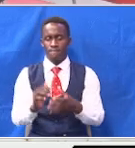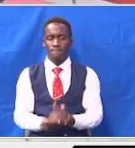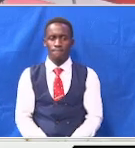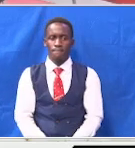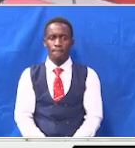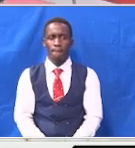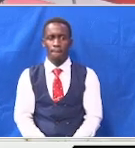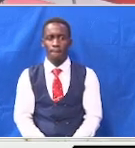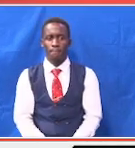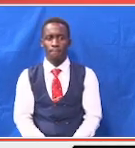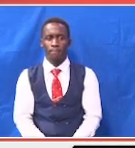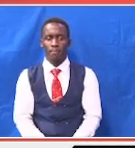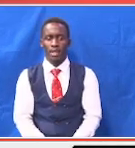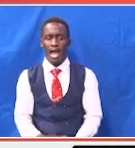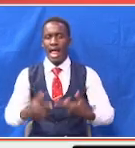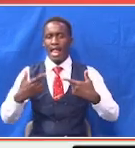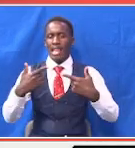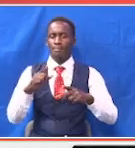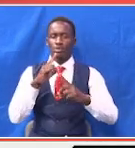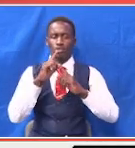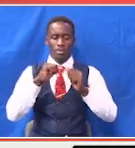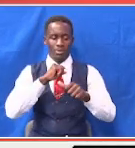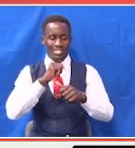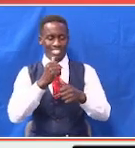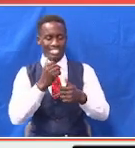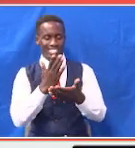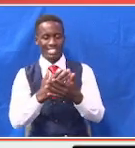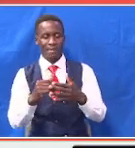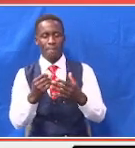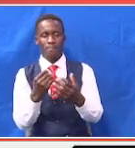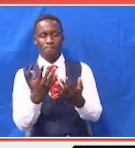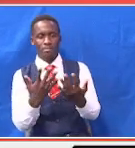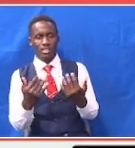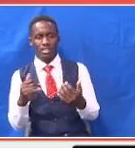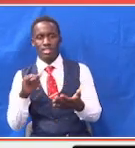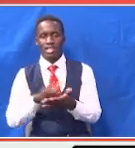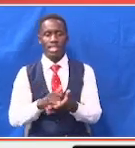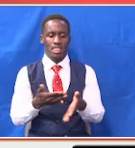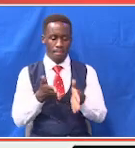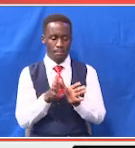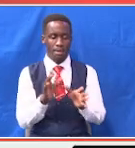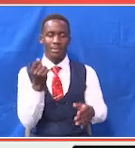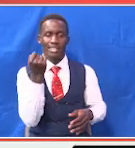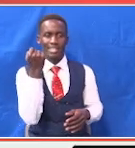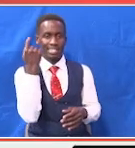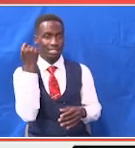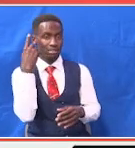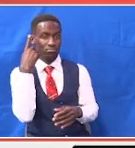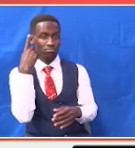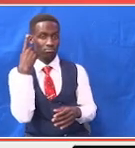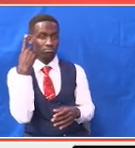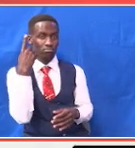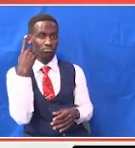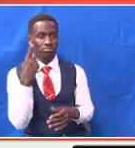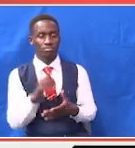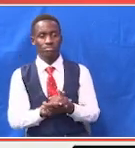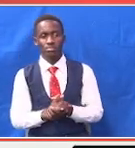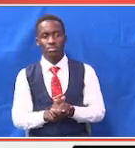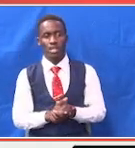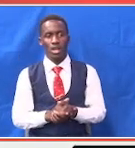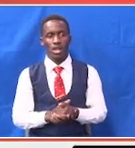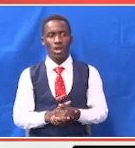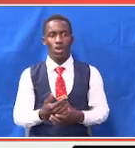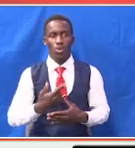just outline a few pillars. Please. You know, so that the public can understand. Please. We came